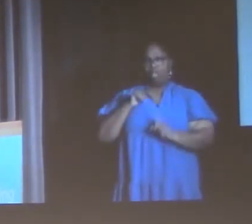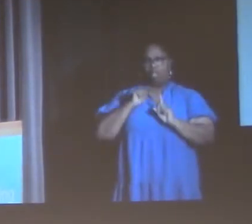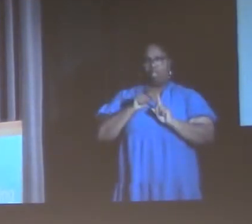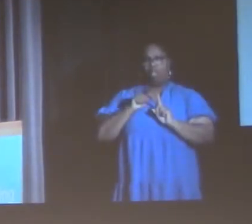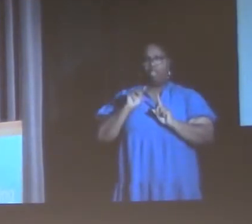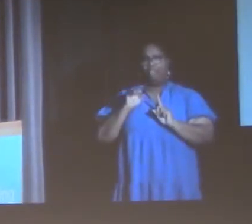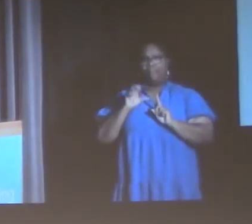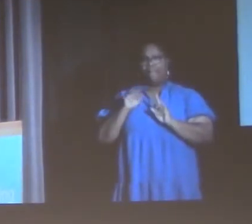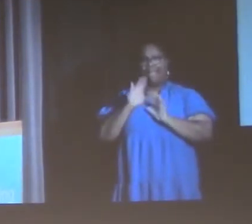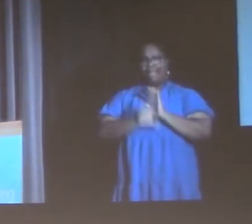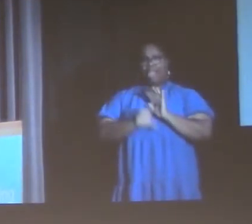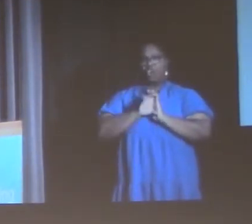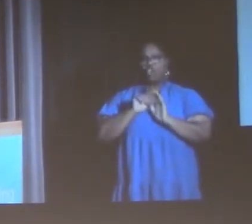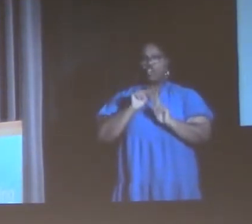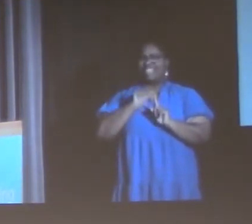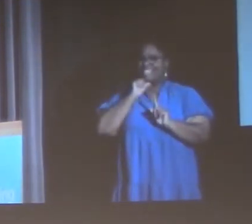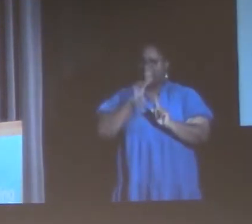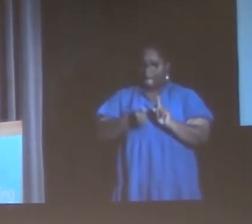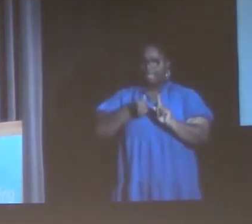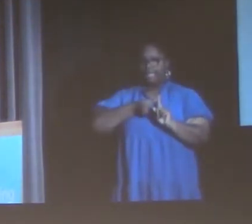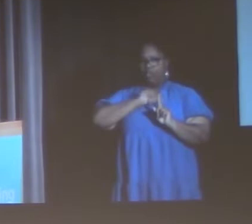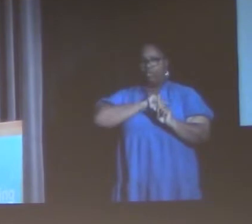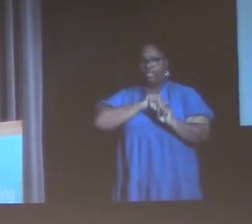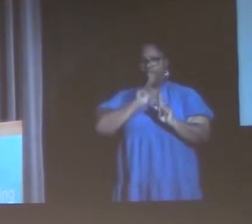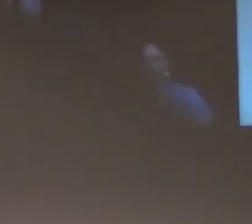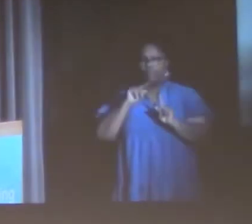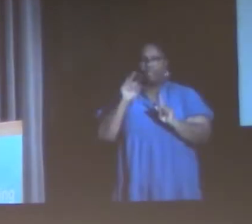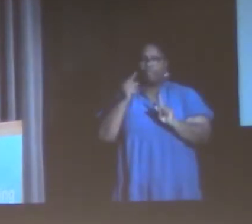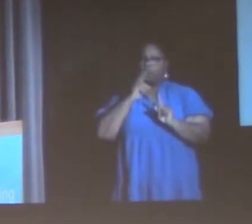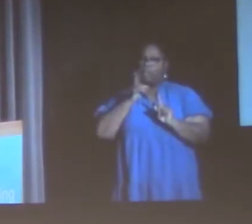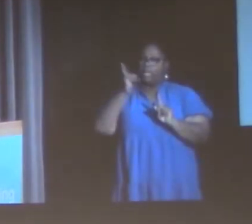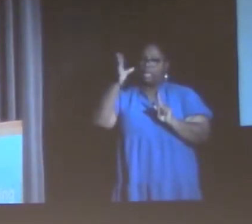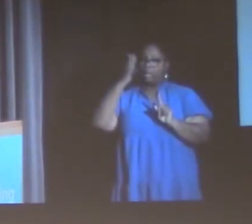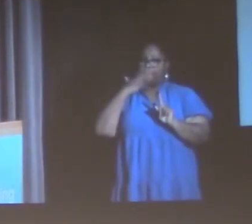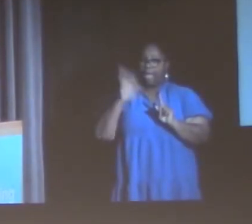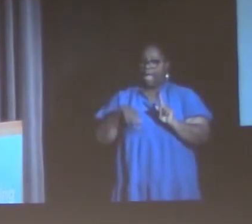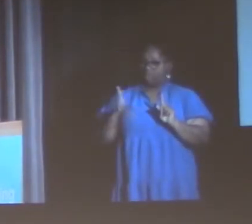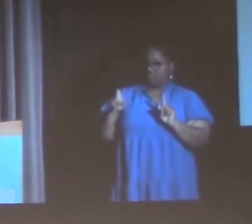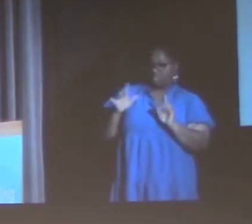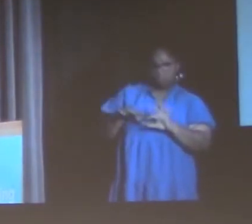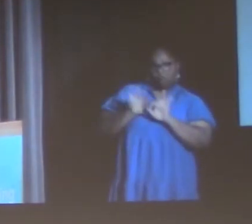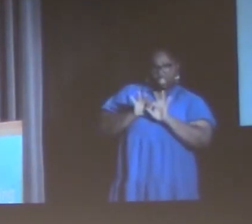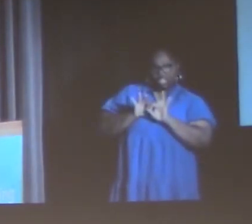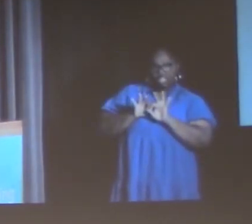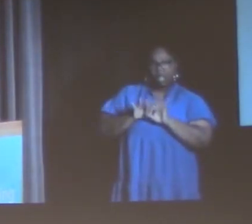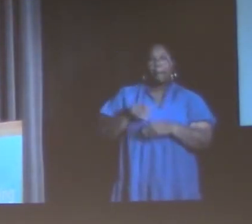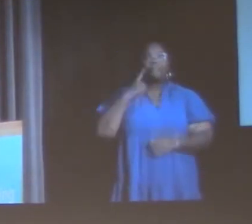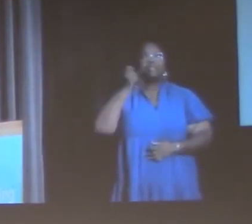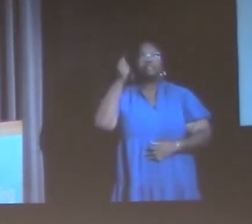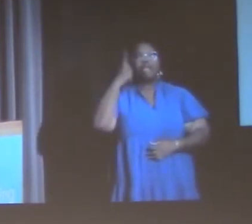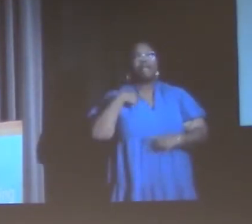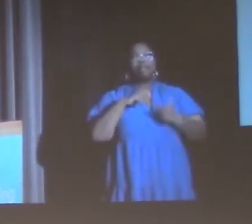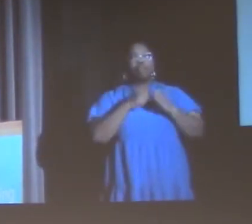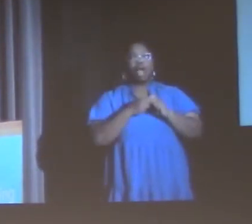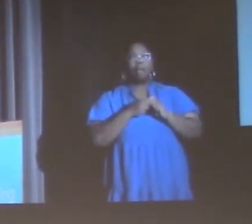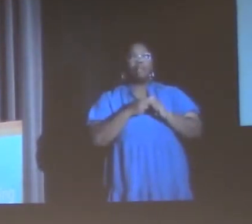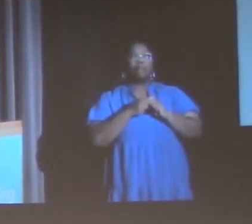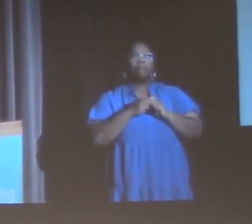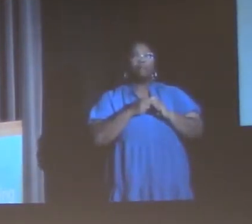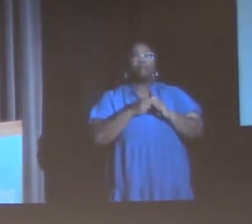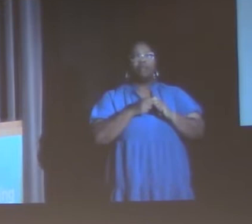fact not guilty of doing something that's really bad? Because there's this problem of being seen to be a silly